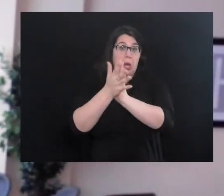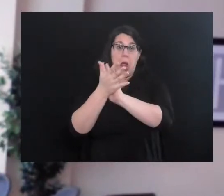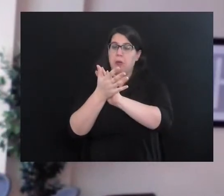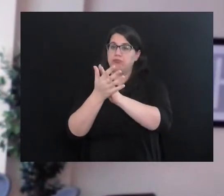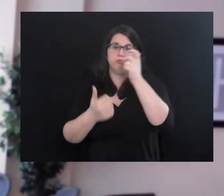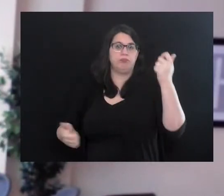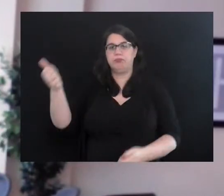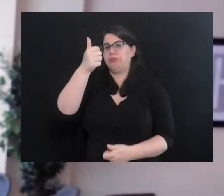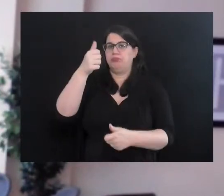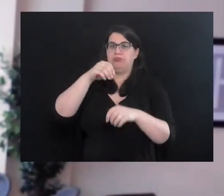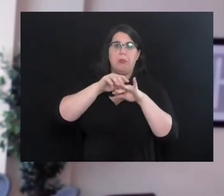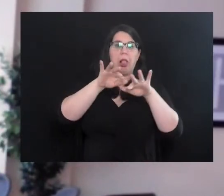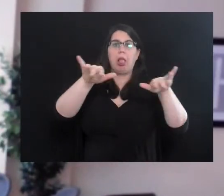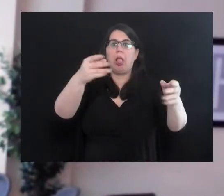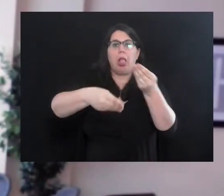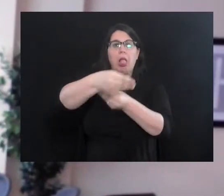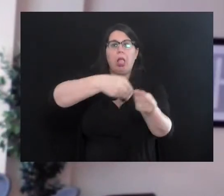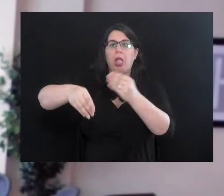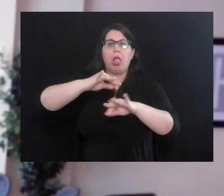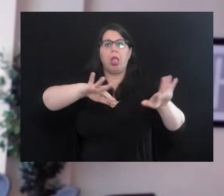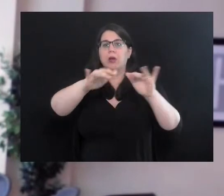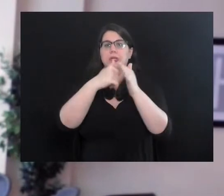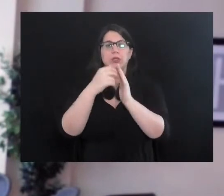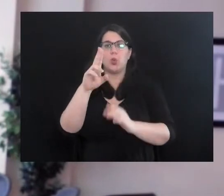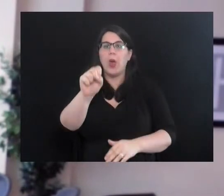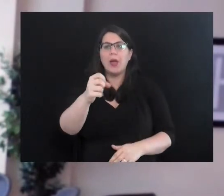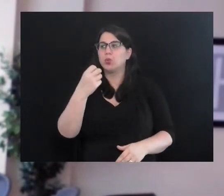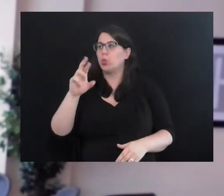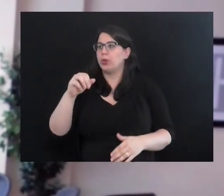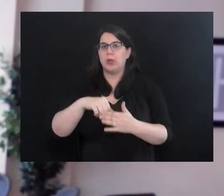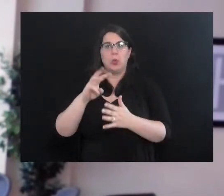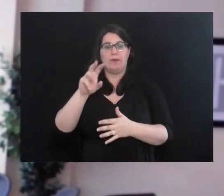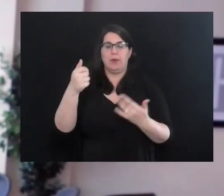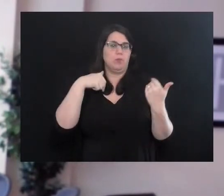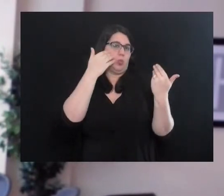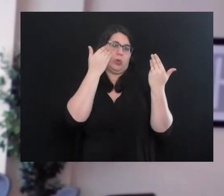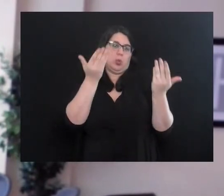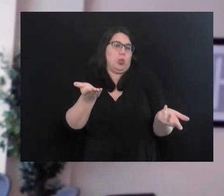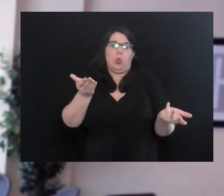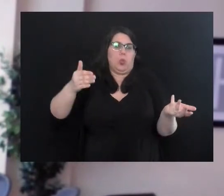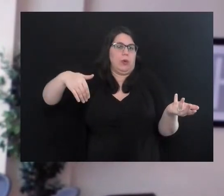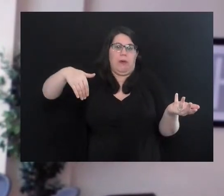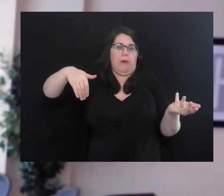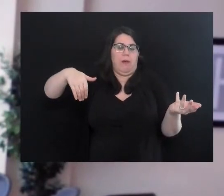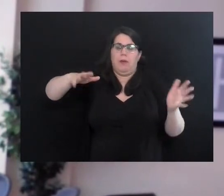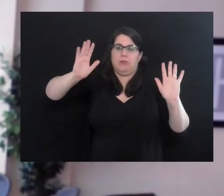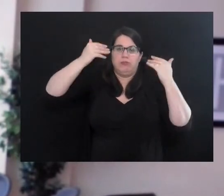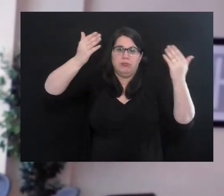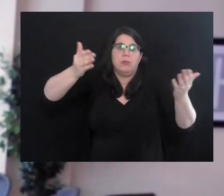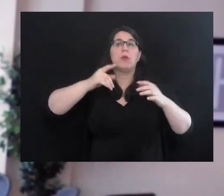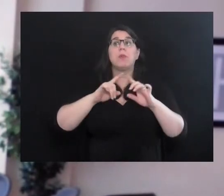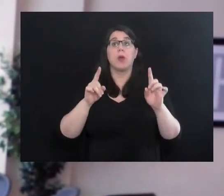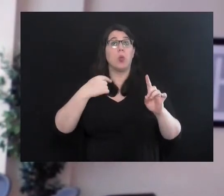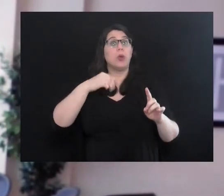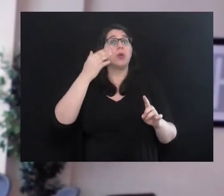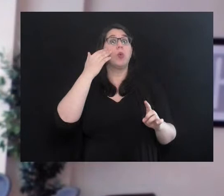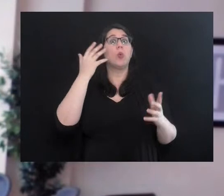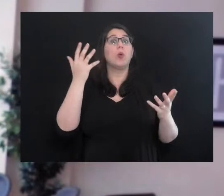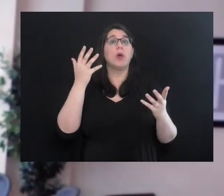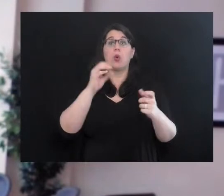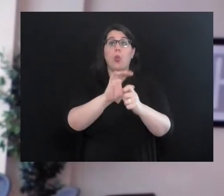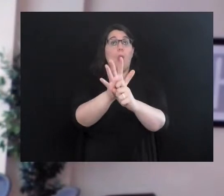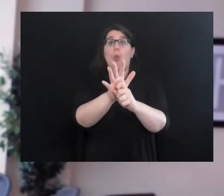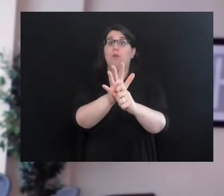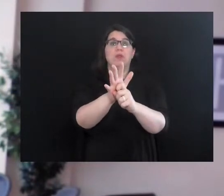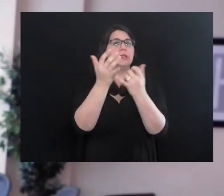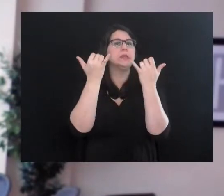common variant in the United States or in West Virginia, we don't know yet. But what we do know is that COVID remains